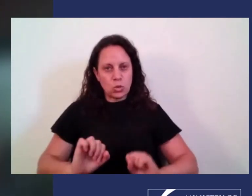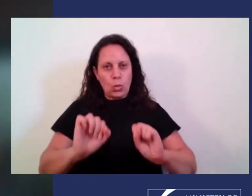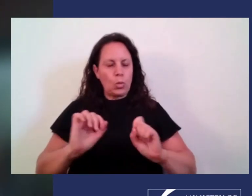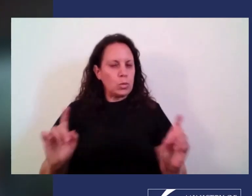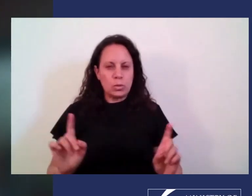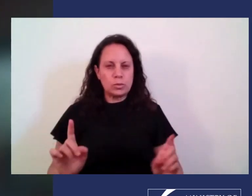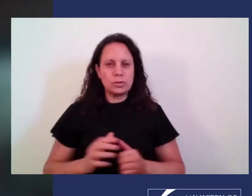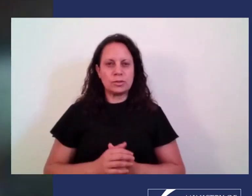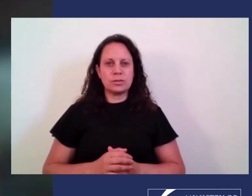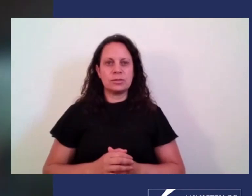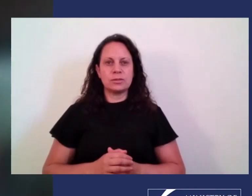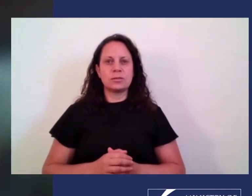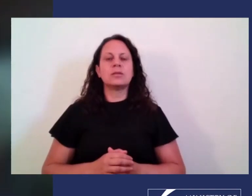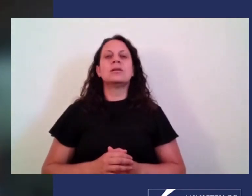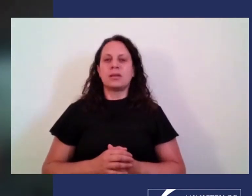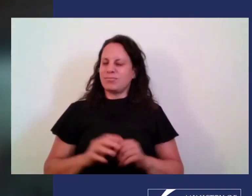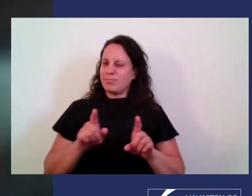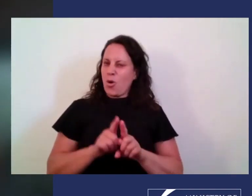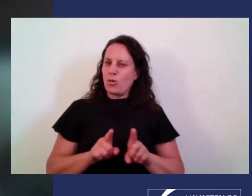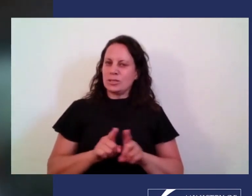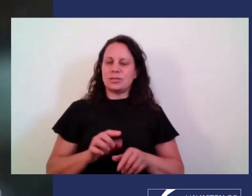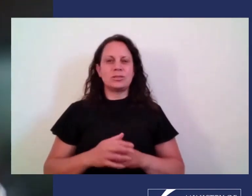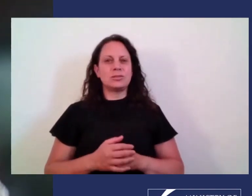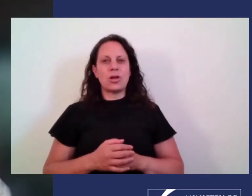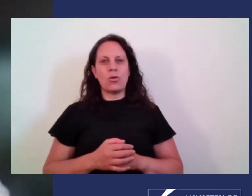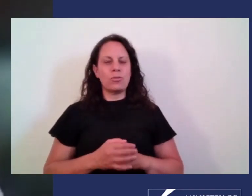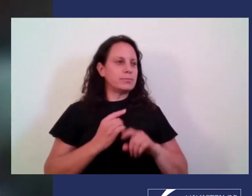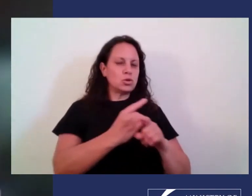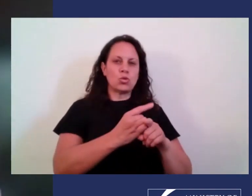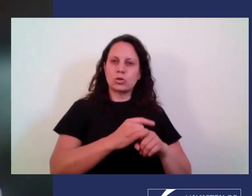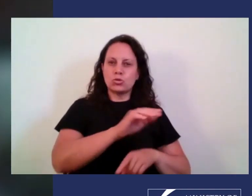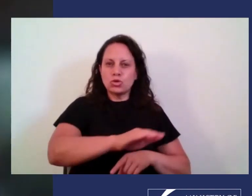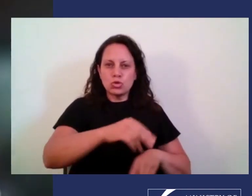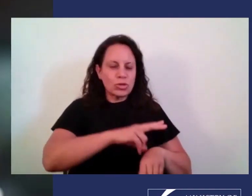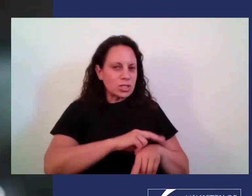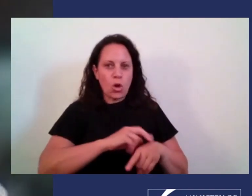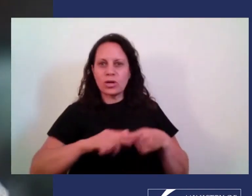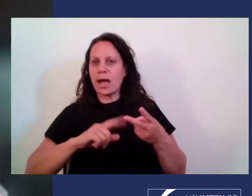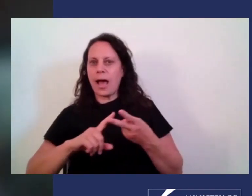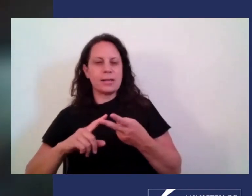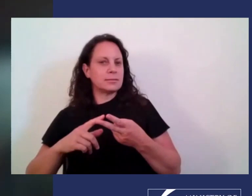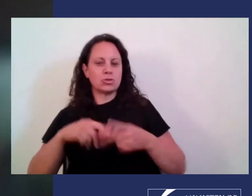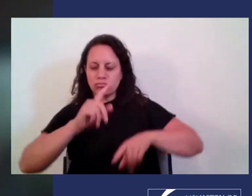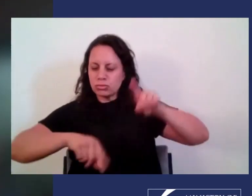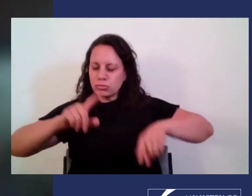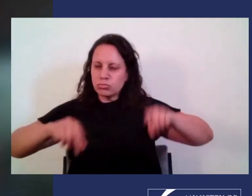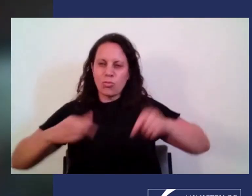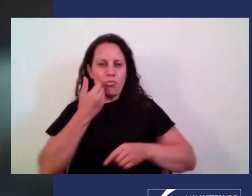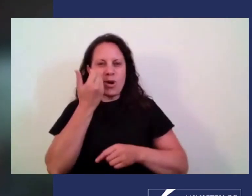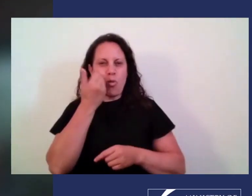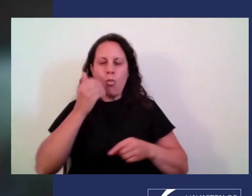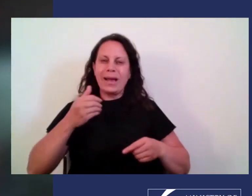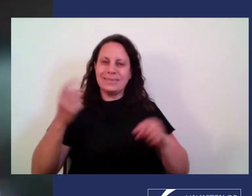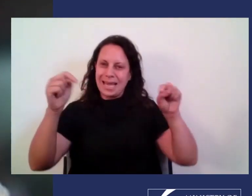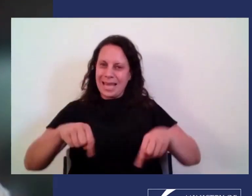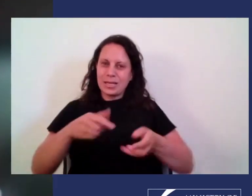as Jin said, reach out to paediatricians or others in the team. We're always there and very willing to